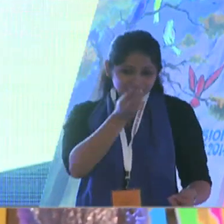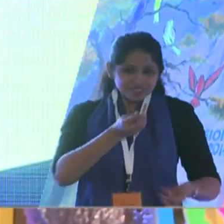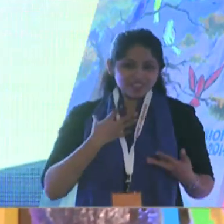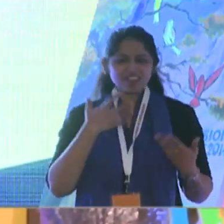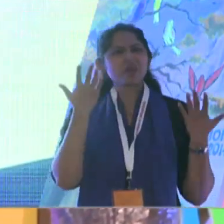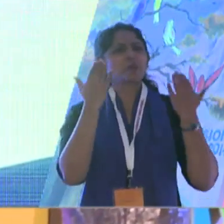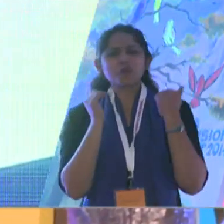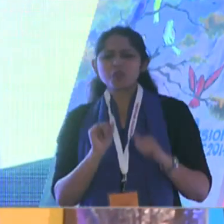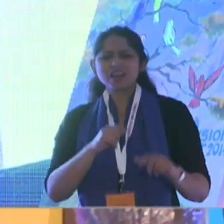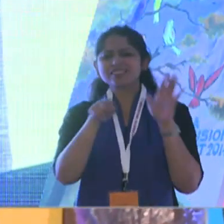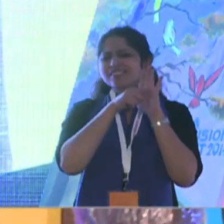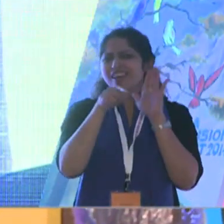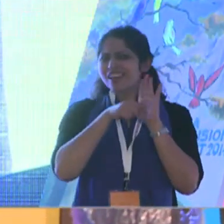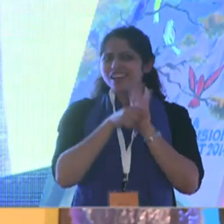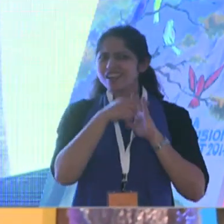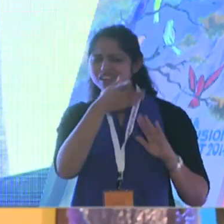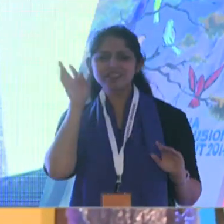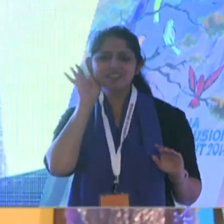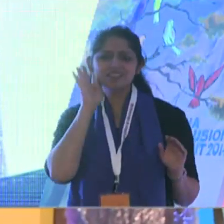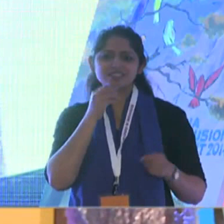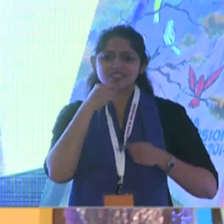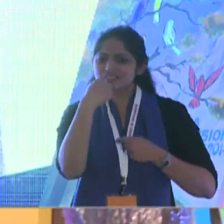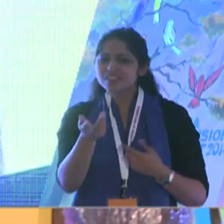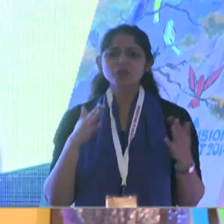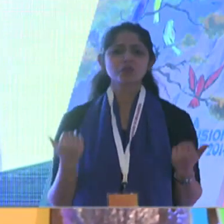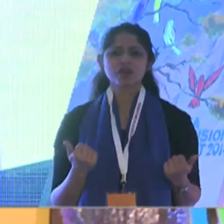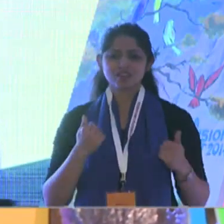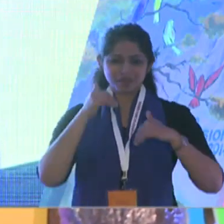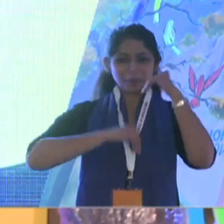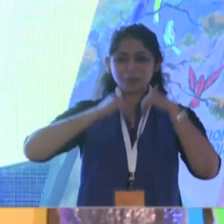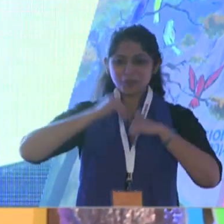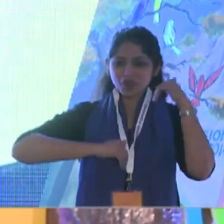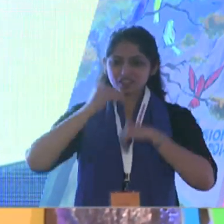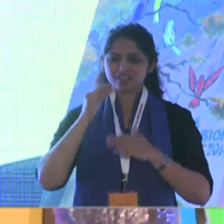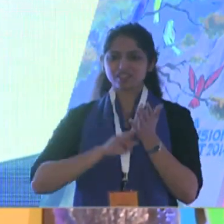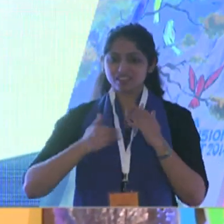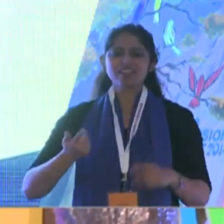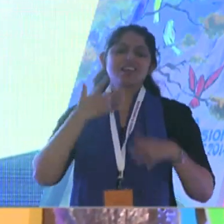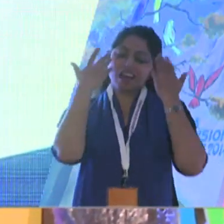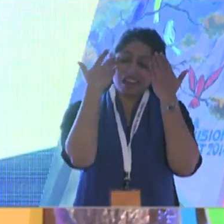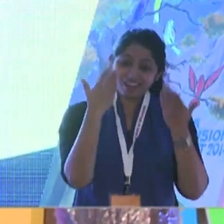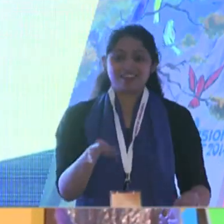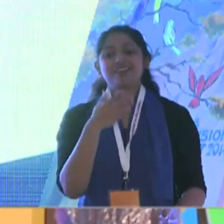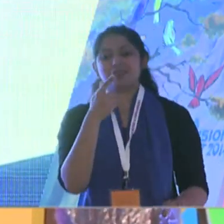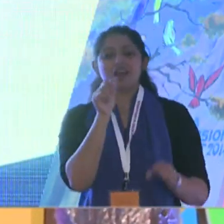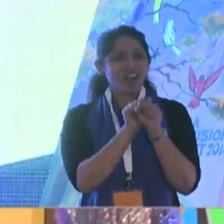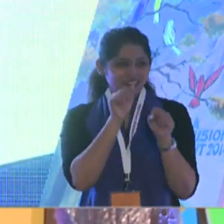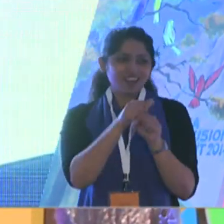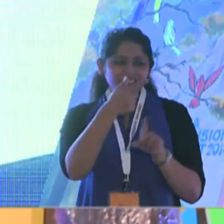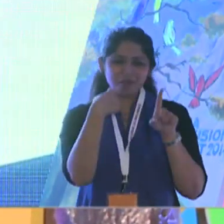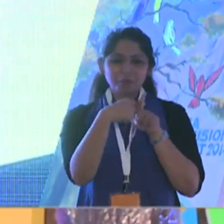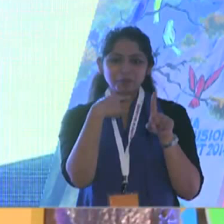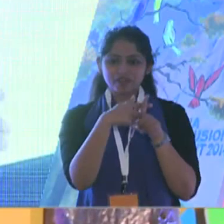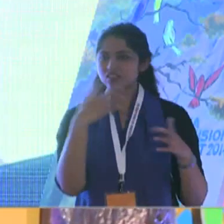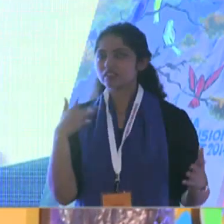Why do you only give the negative news? Especially the politicians, they tell me, kabhi kuch acha to bol do. And I